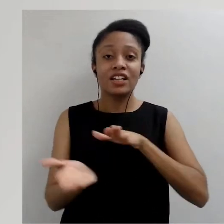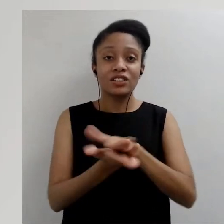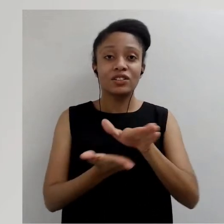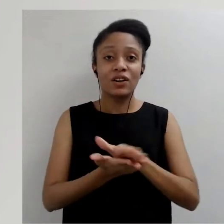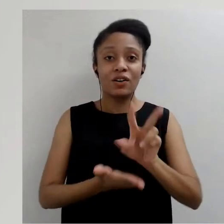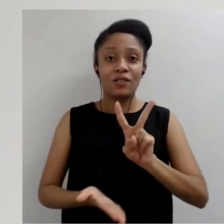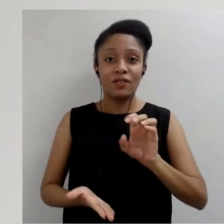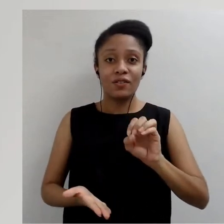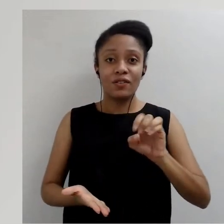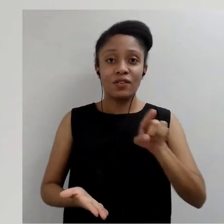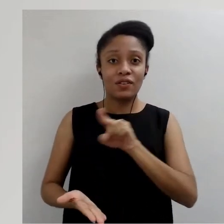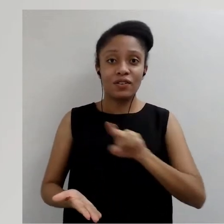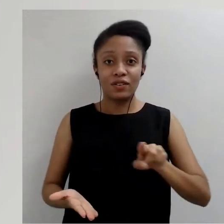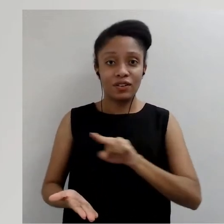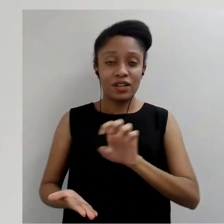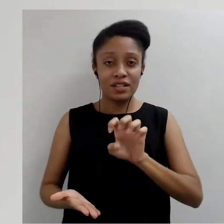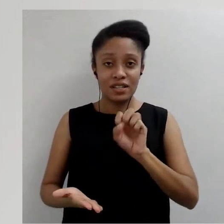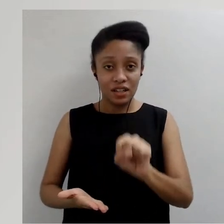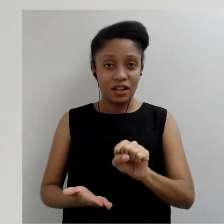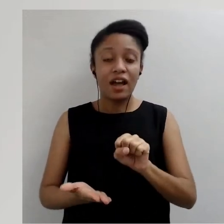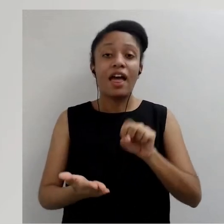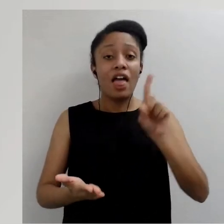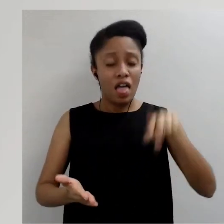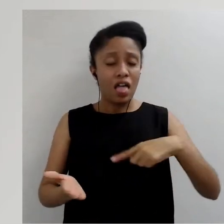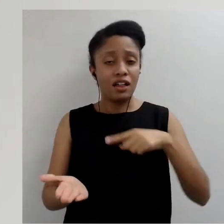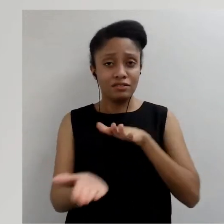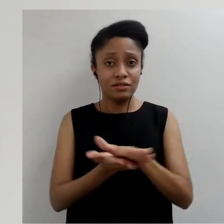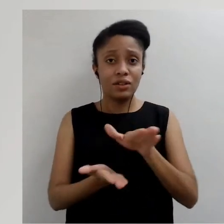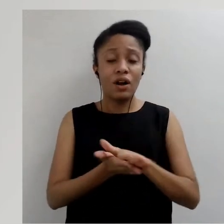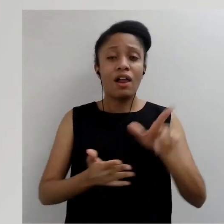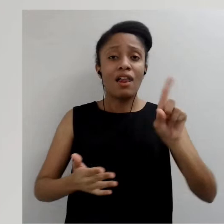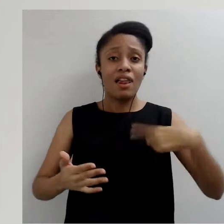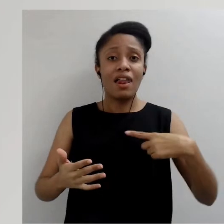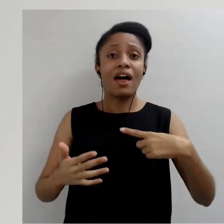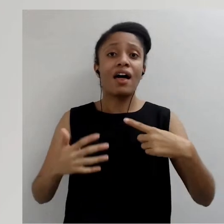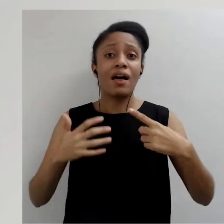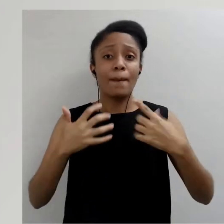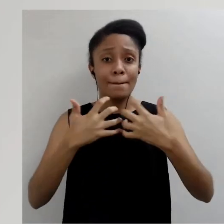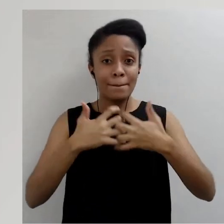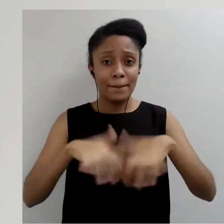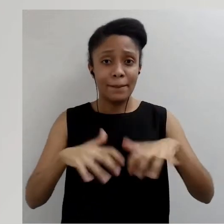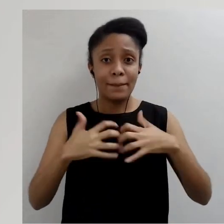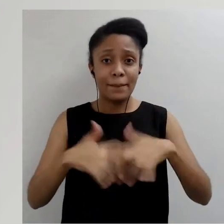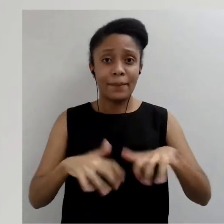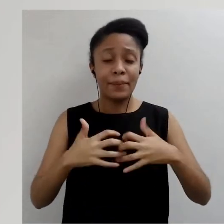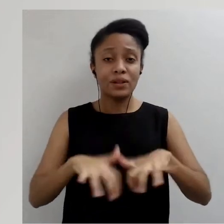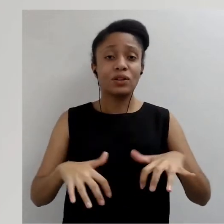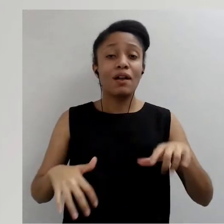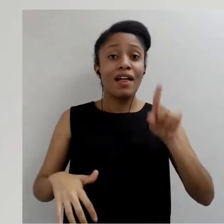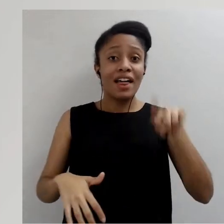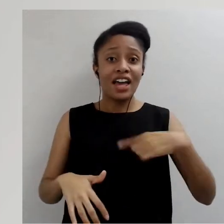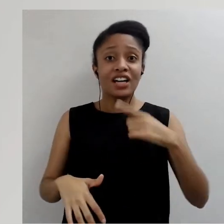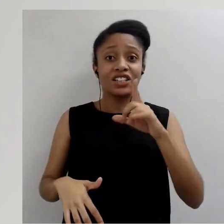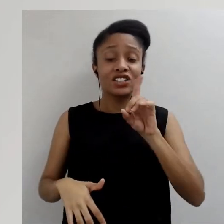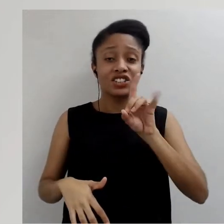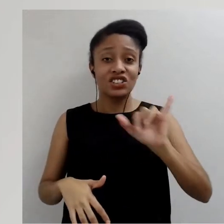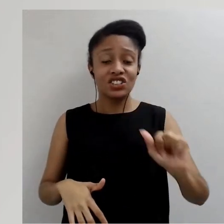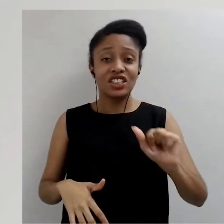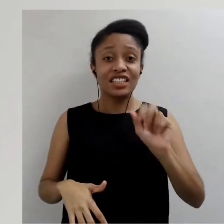for us to know. Vozes Printing House that is in Petrópolis in the countryside has celebrated last